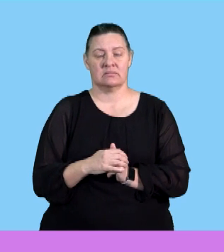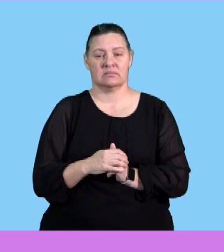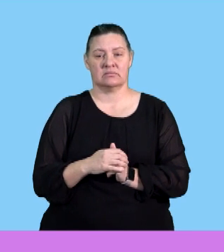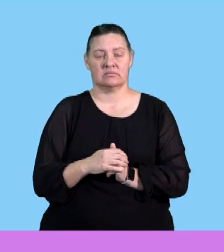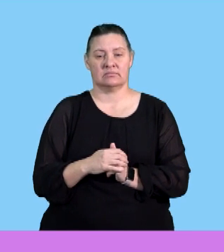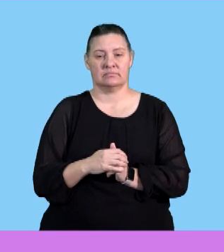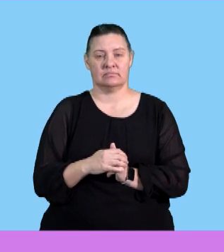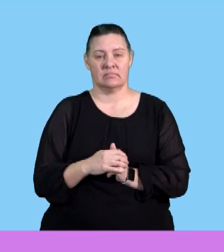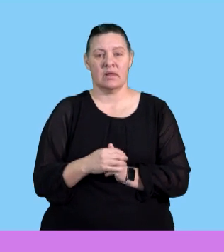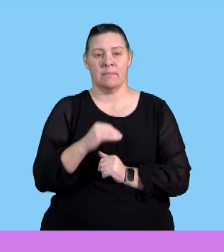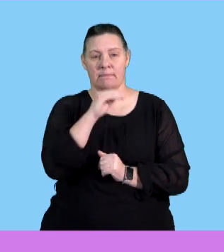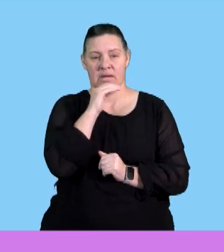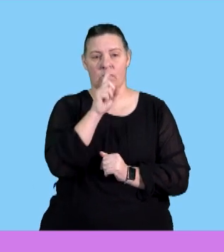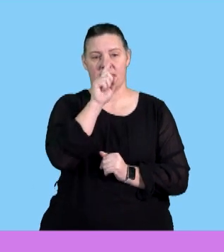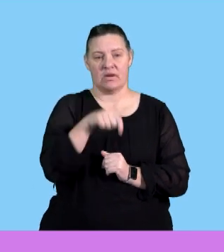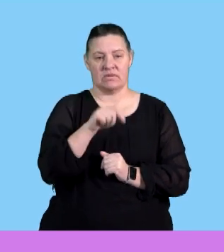the